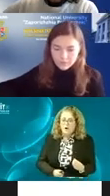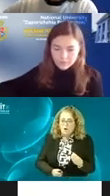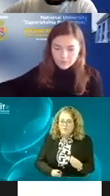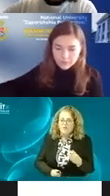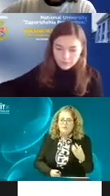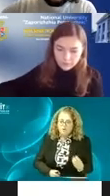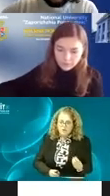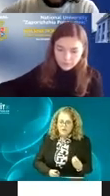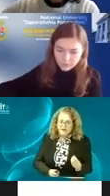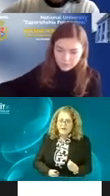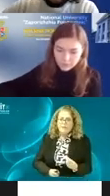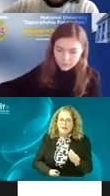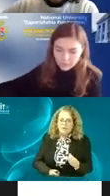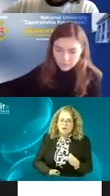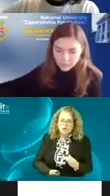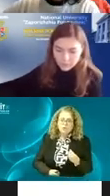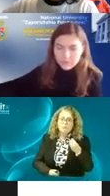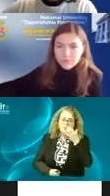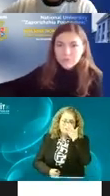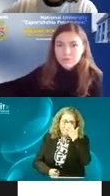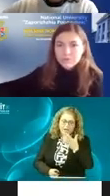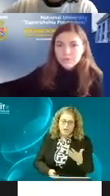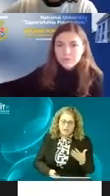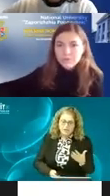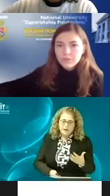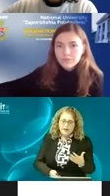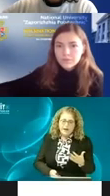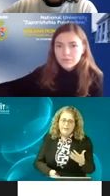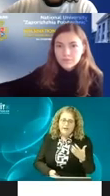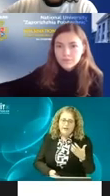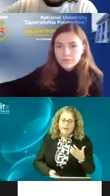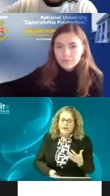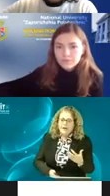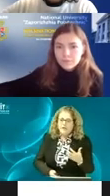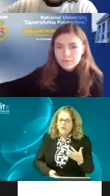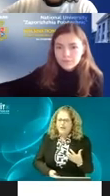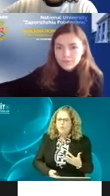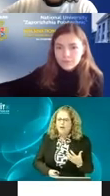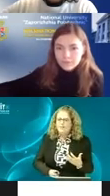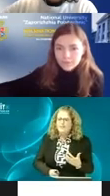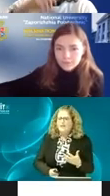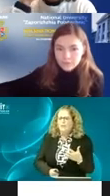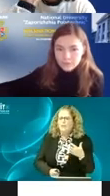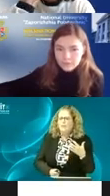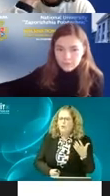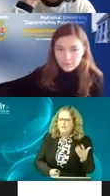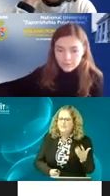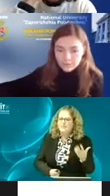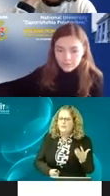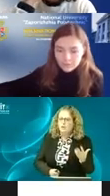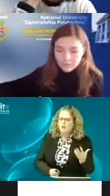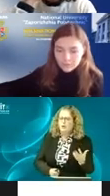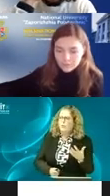used, hopefully for good things, but also to improve the engines. And really, what is, when we